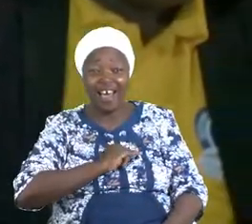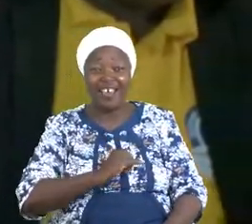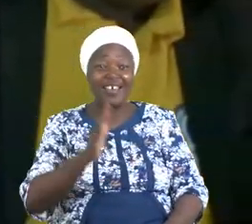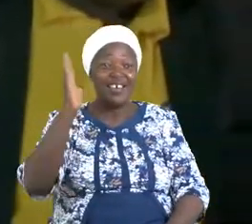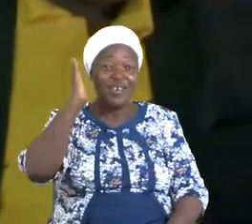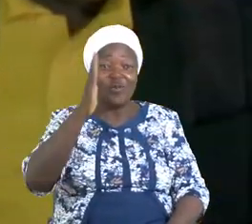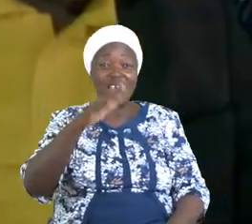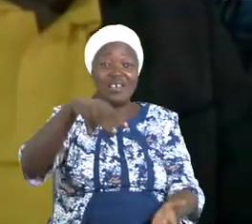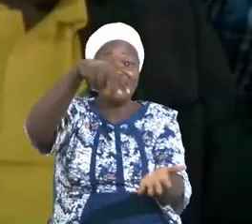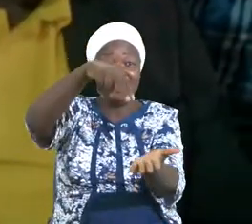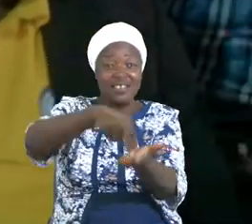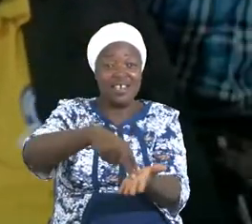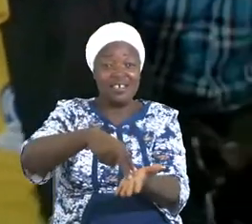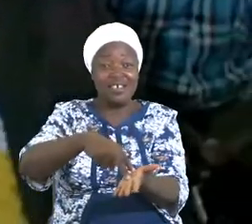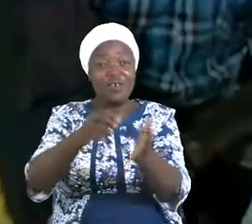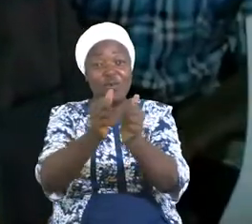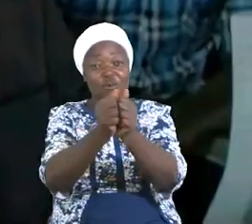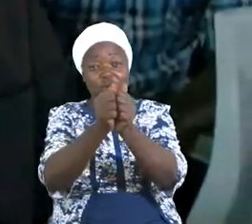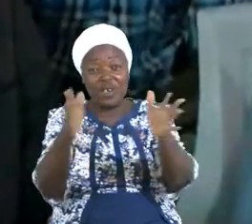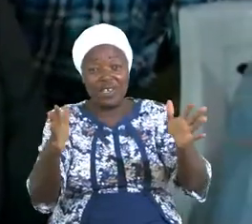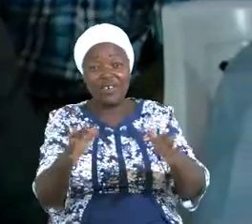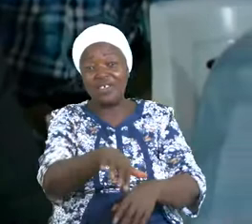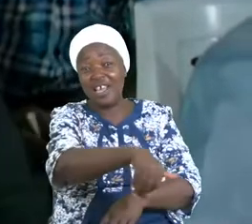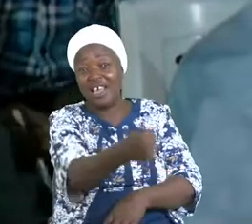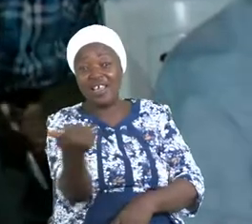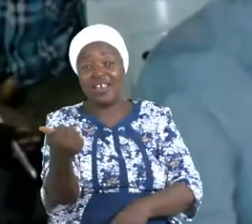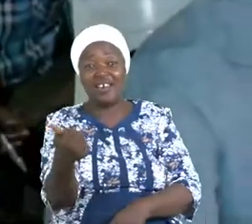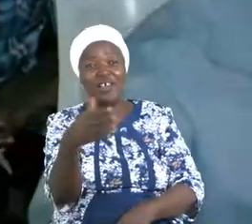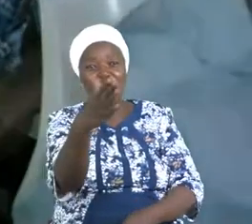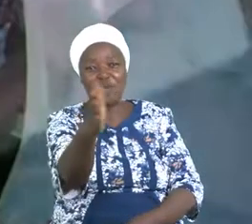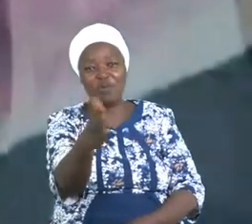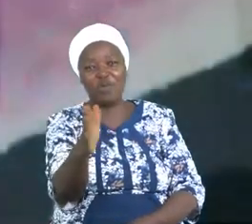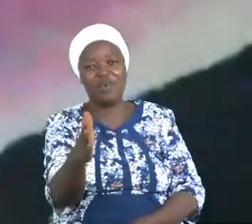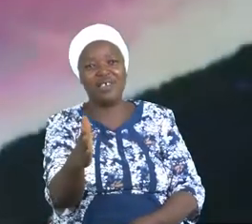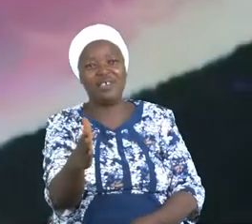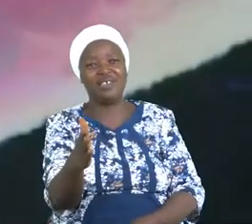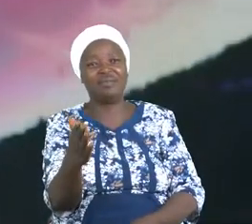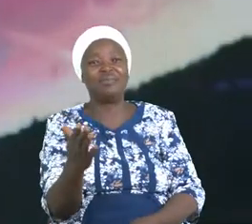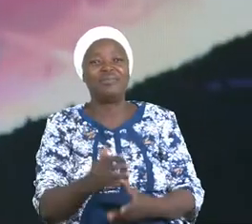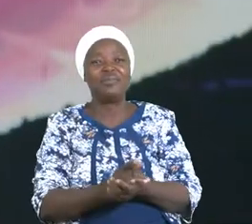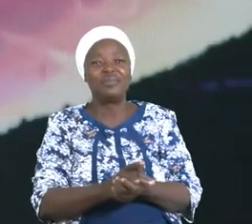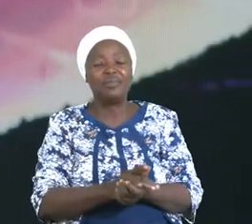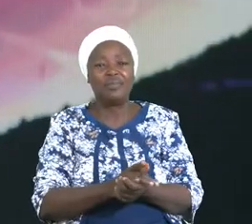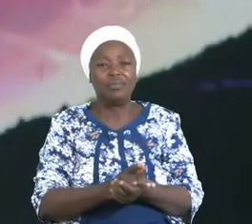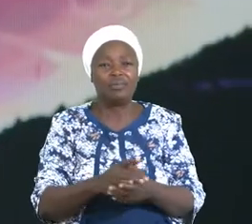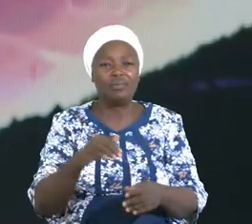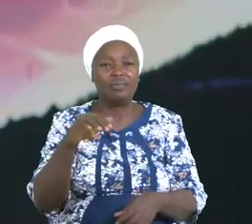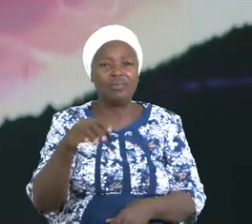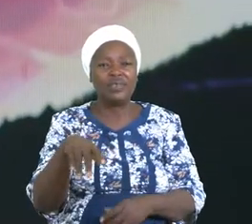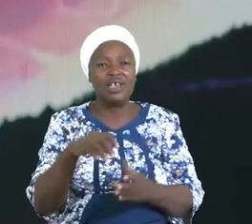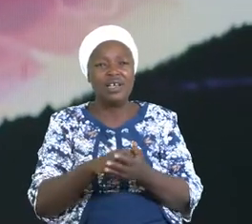without any compromise. Ephesians chapter 6. I'm reading from verse 10.